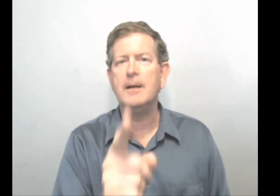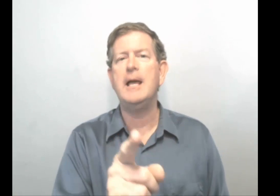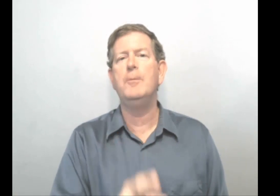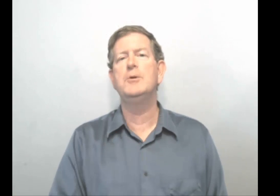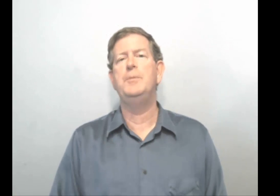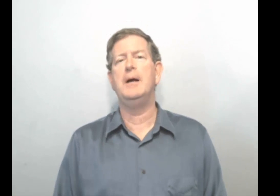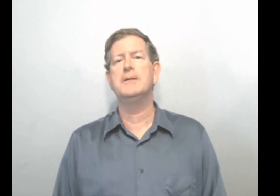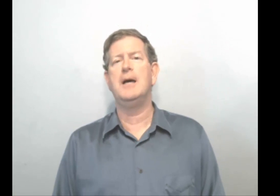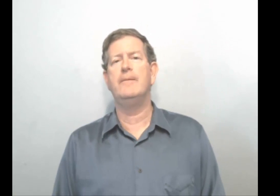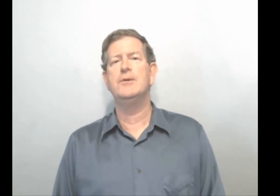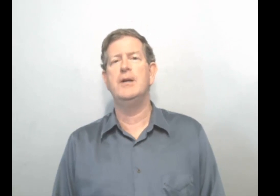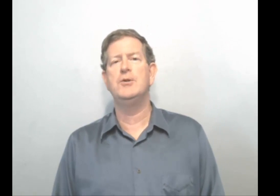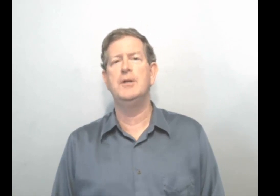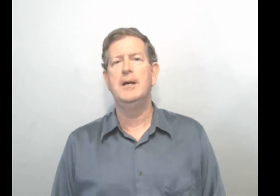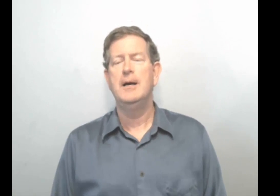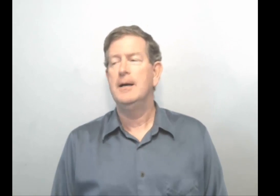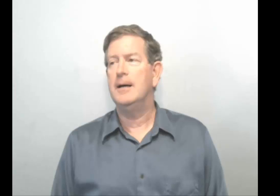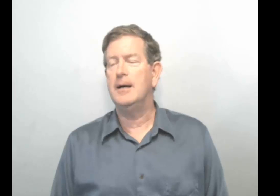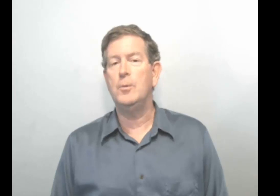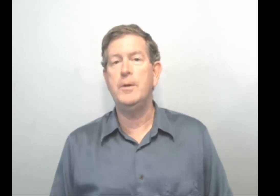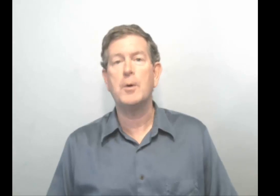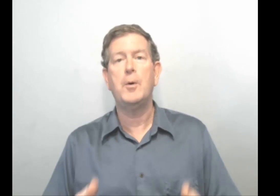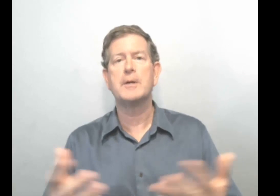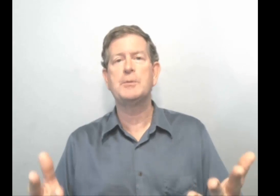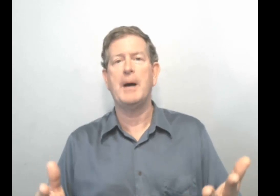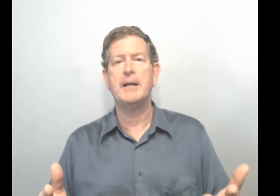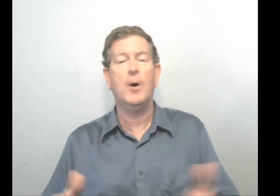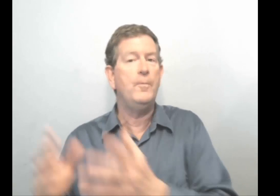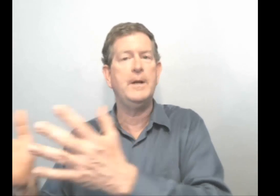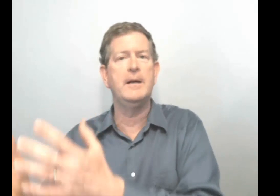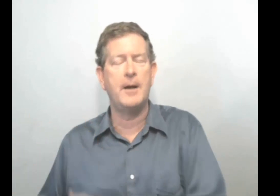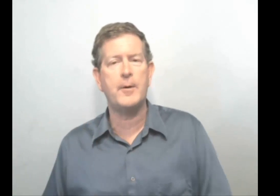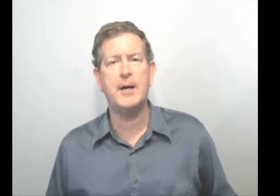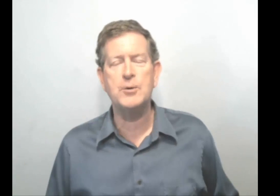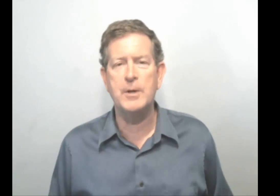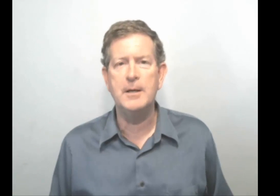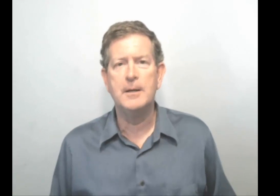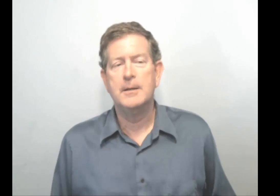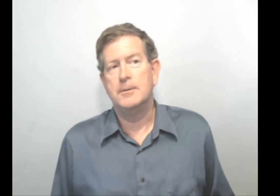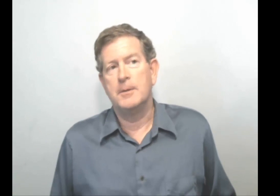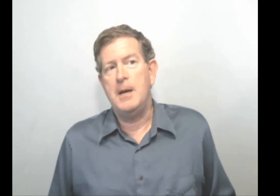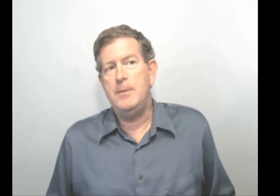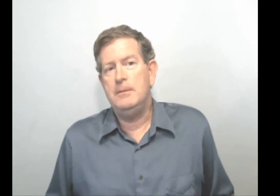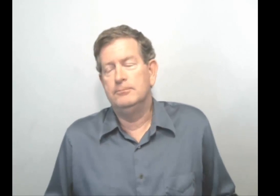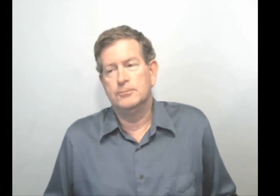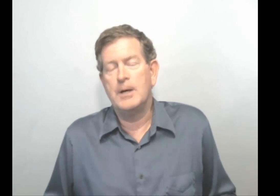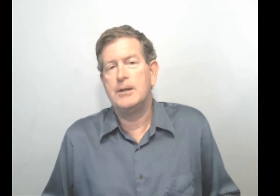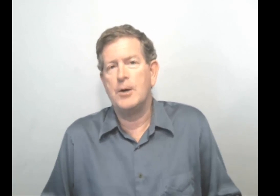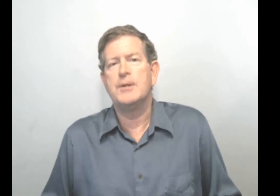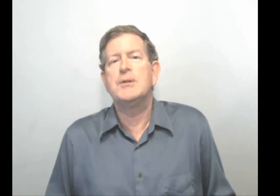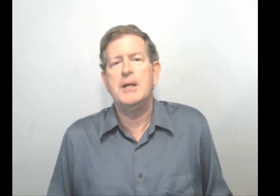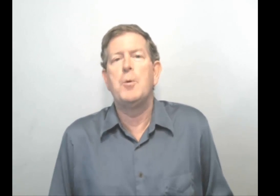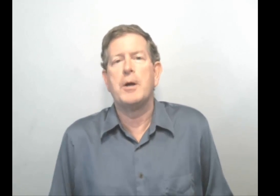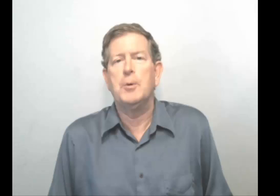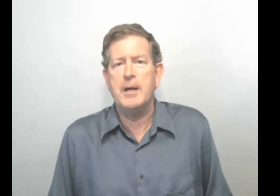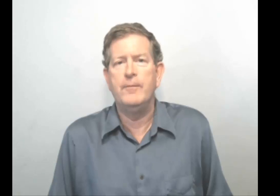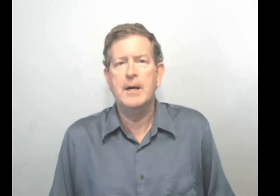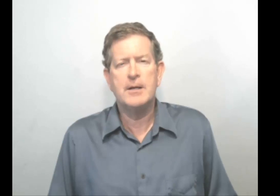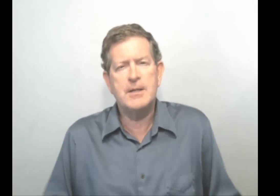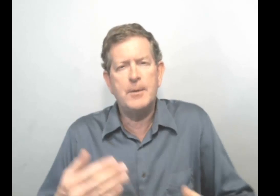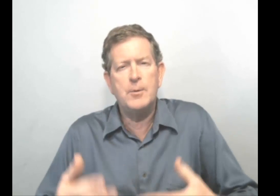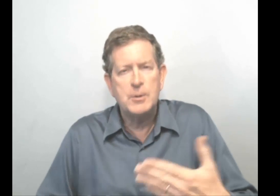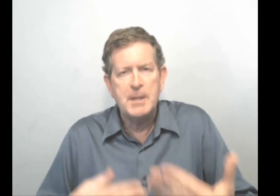having a language pals conversation with your correspondent, hopefully in another country, or maybe right there in the city where you